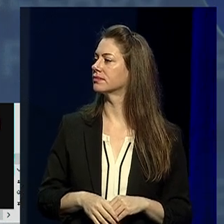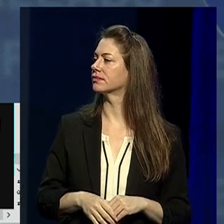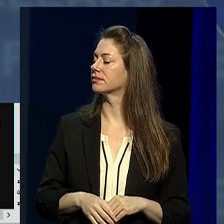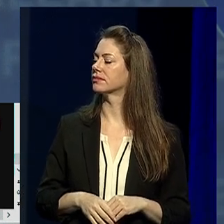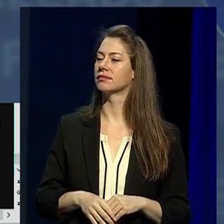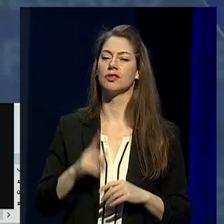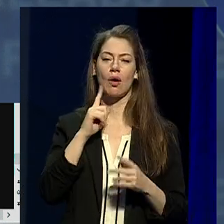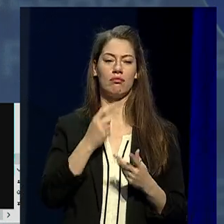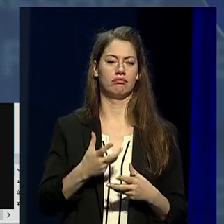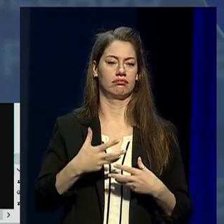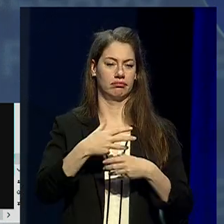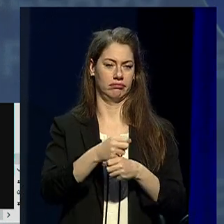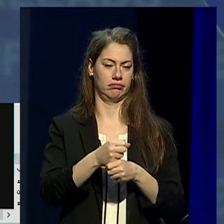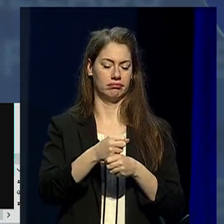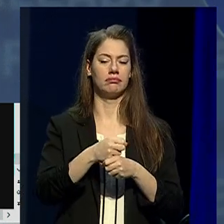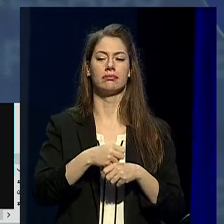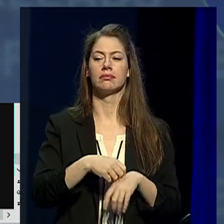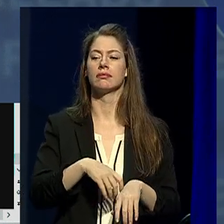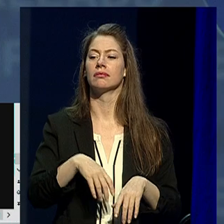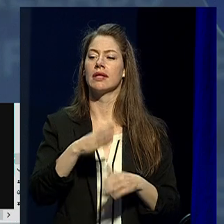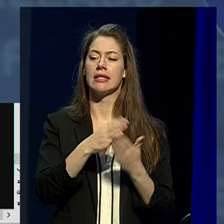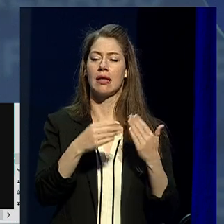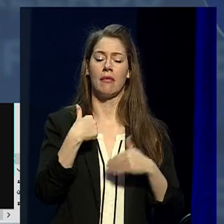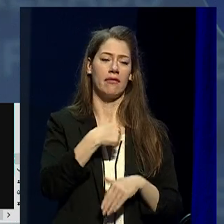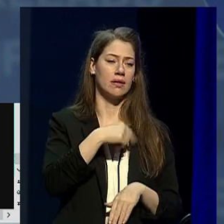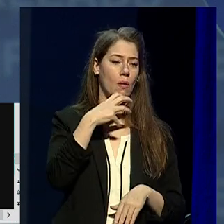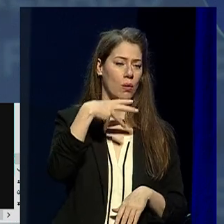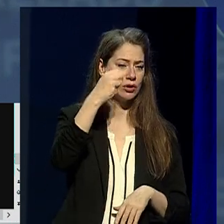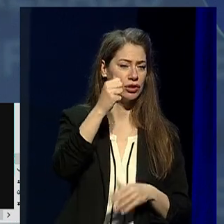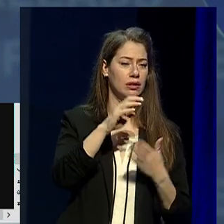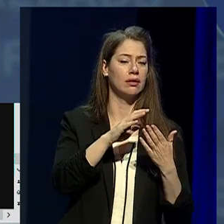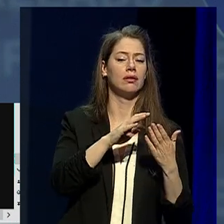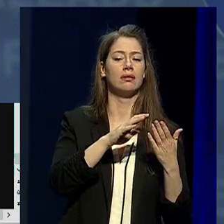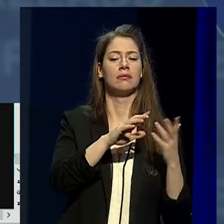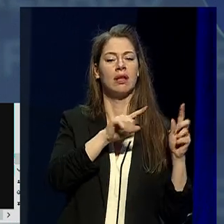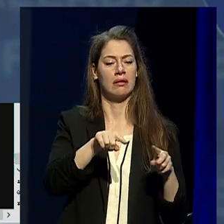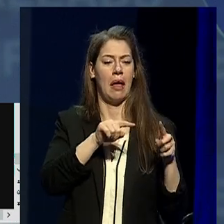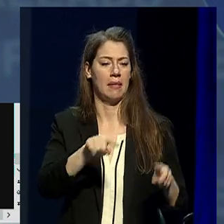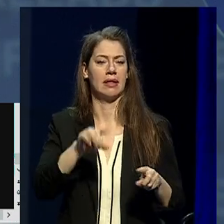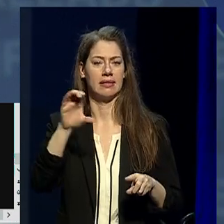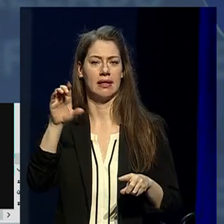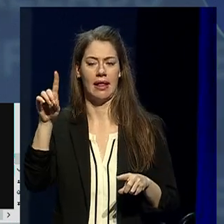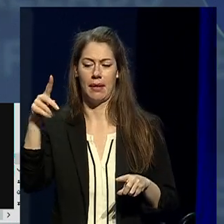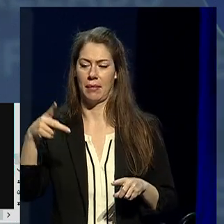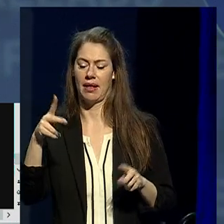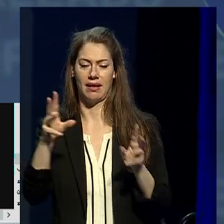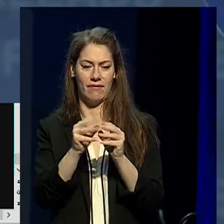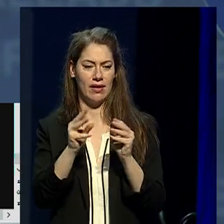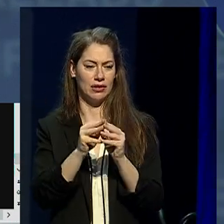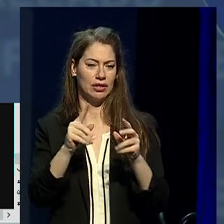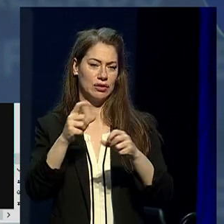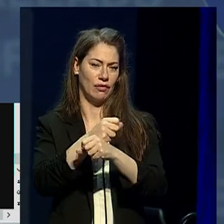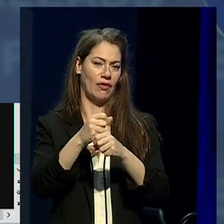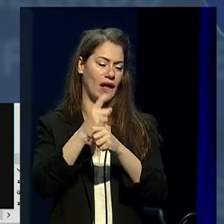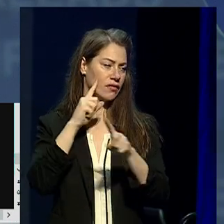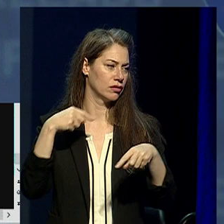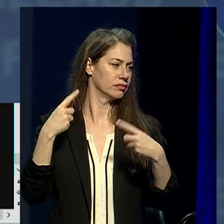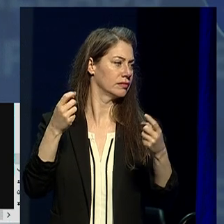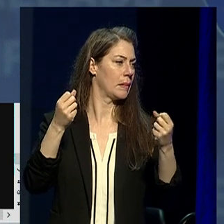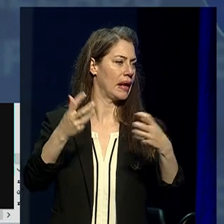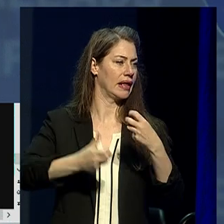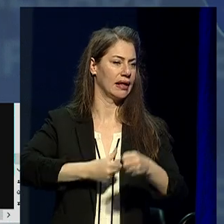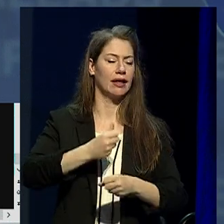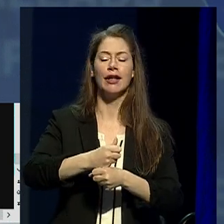So in closing, some of us are older and have been coming to these CDP conventions to fight the good fight for many